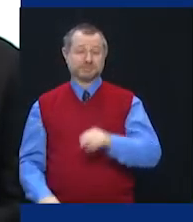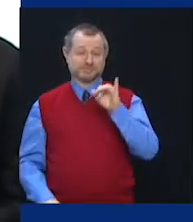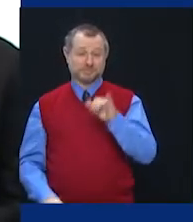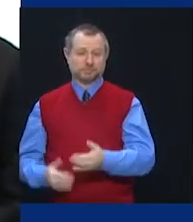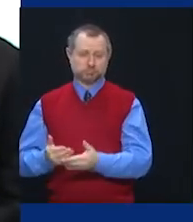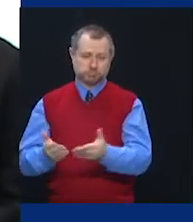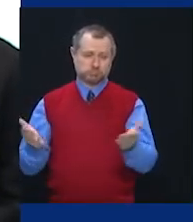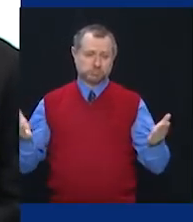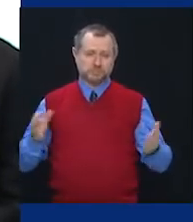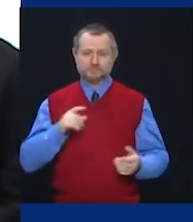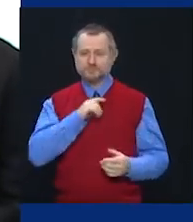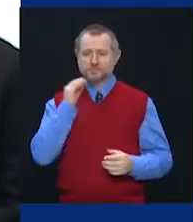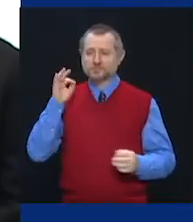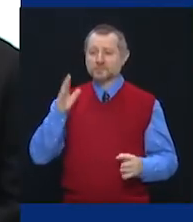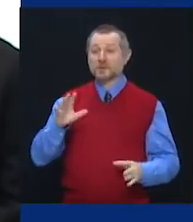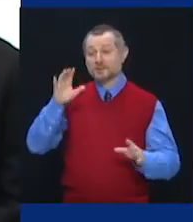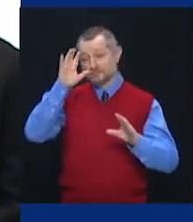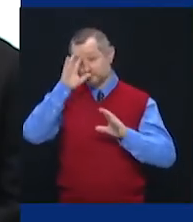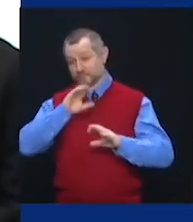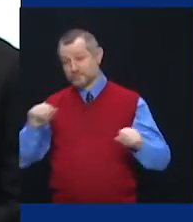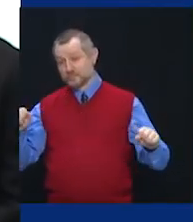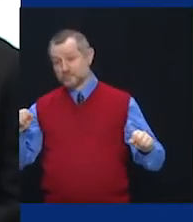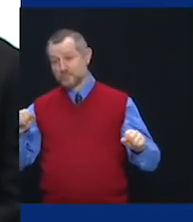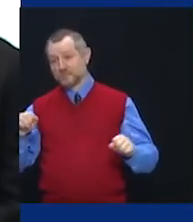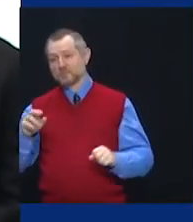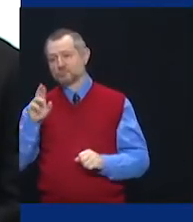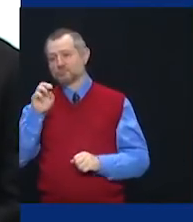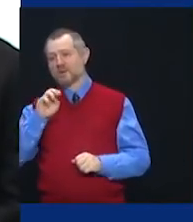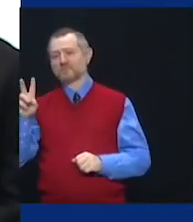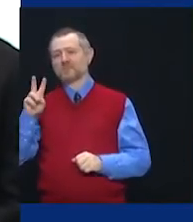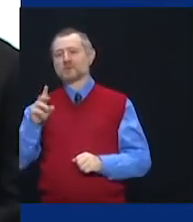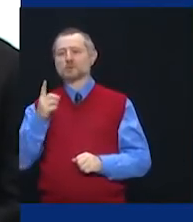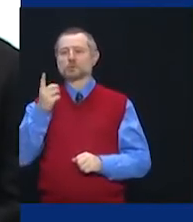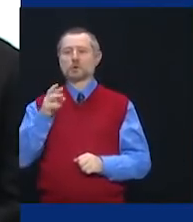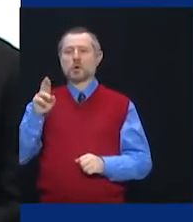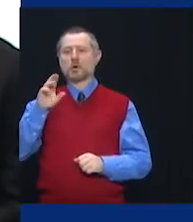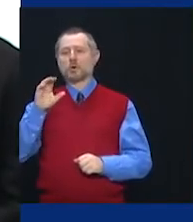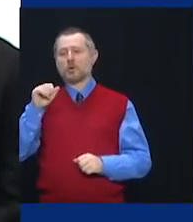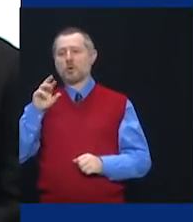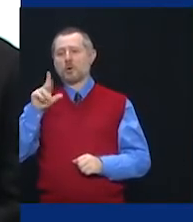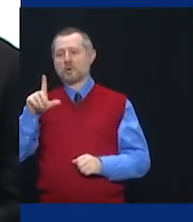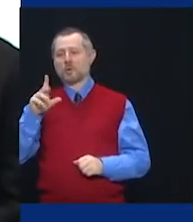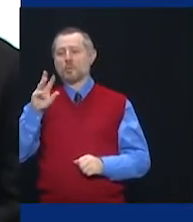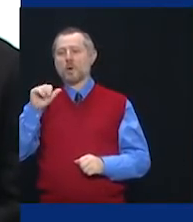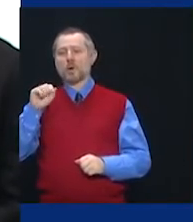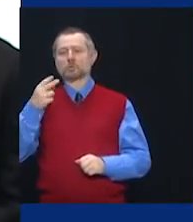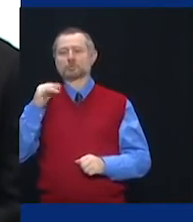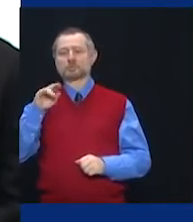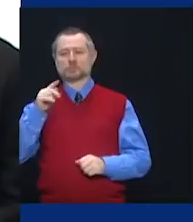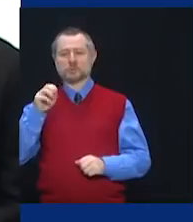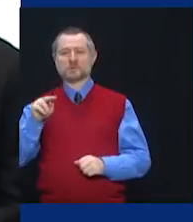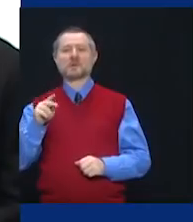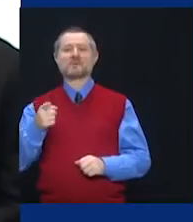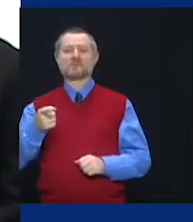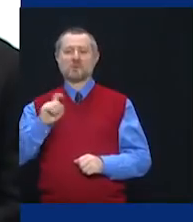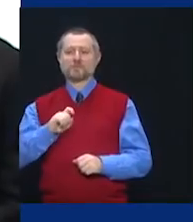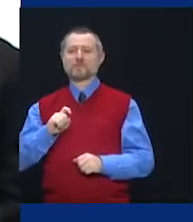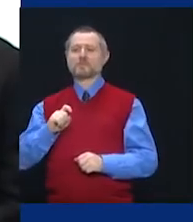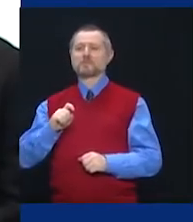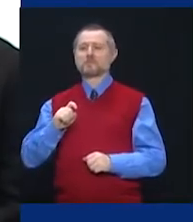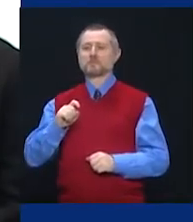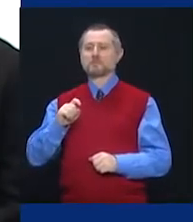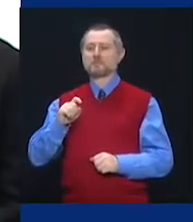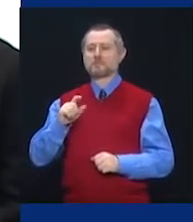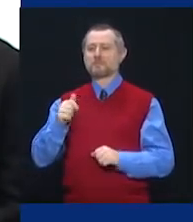president, the Reverend Dr. Carl Washington of Empire Baptist Missionary Convention. We stand here